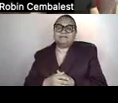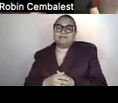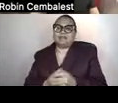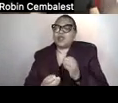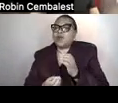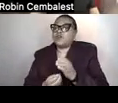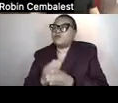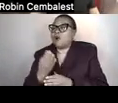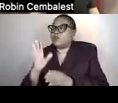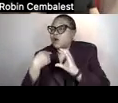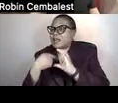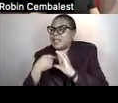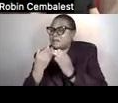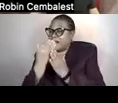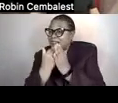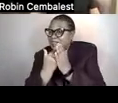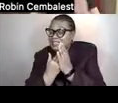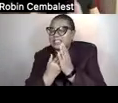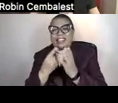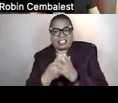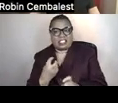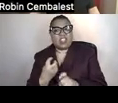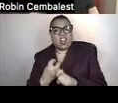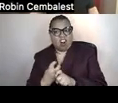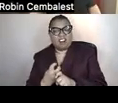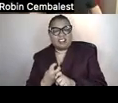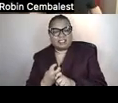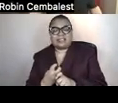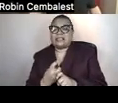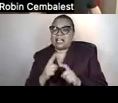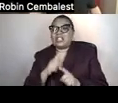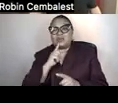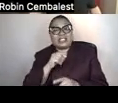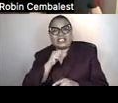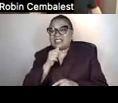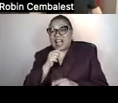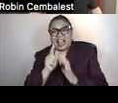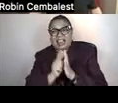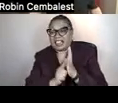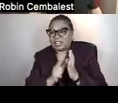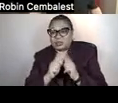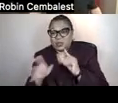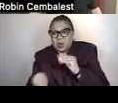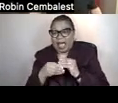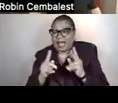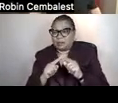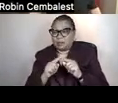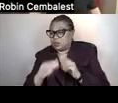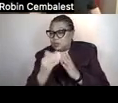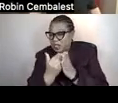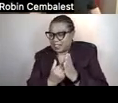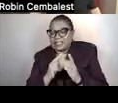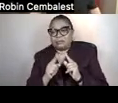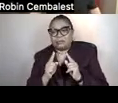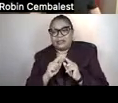Grow your email list. So this is hard. It is actually not legal to add people to your list